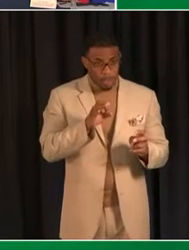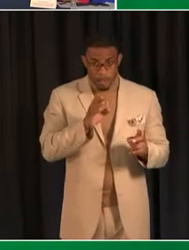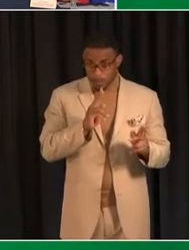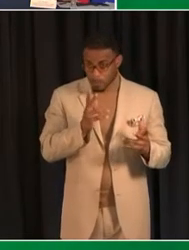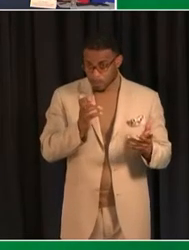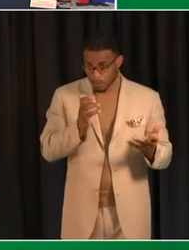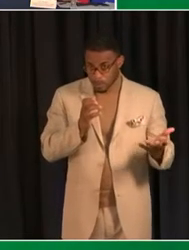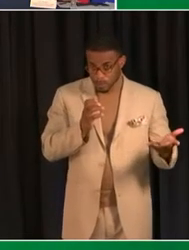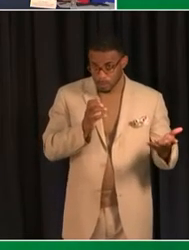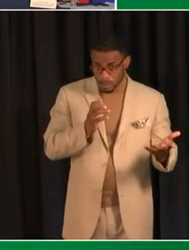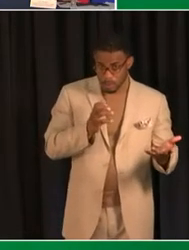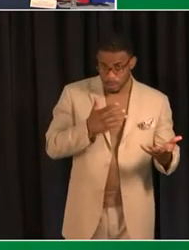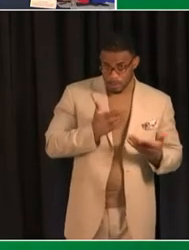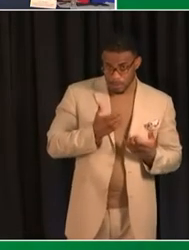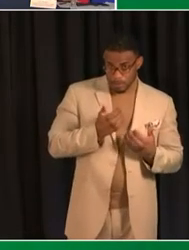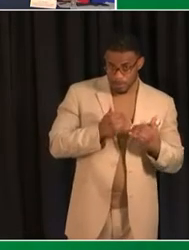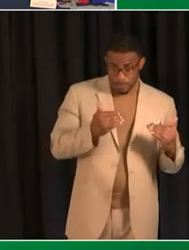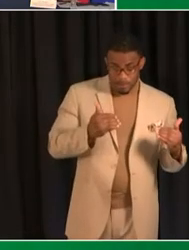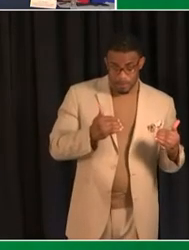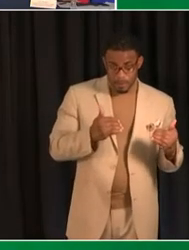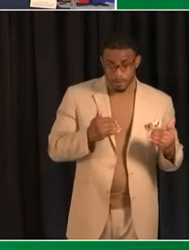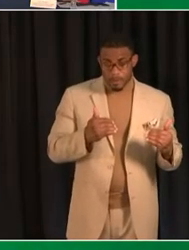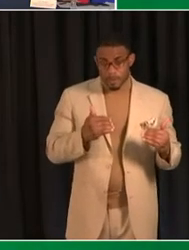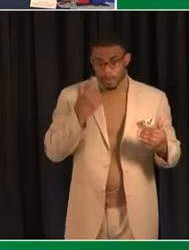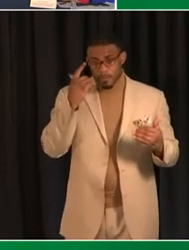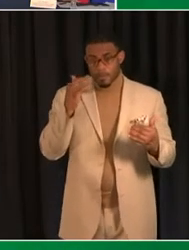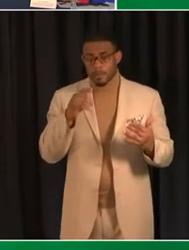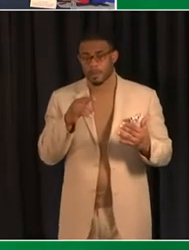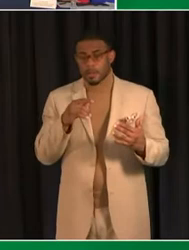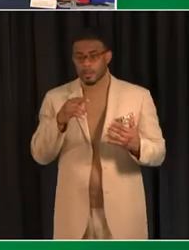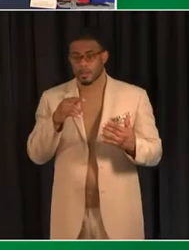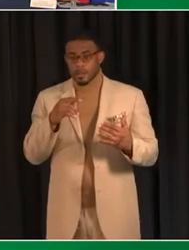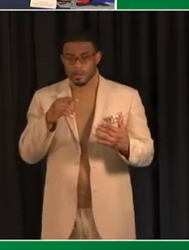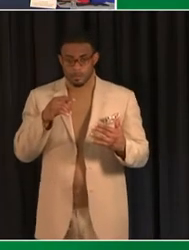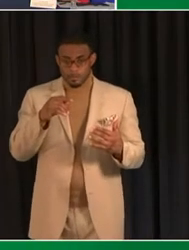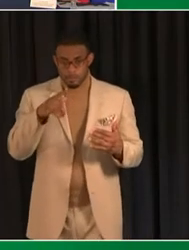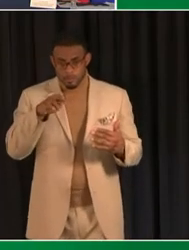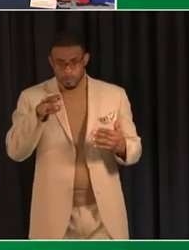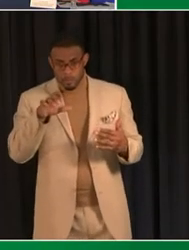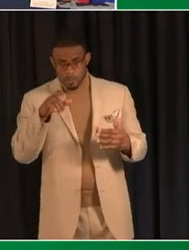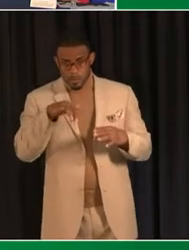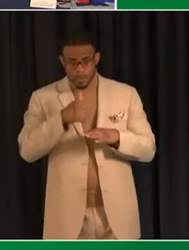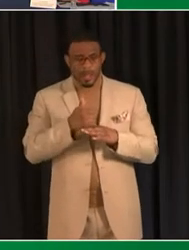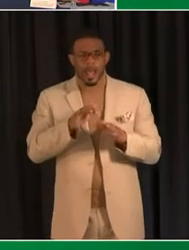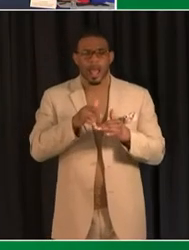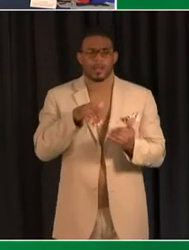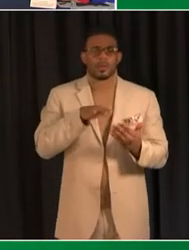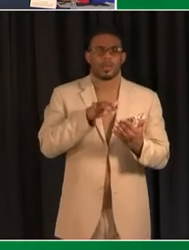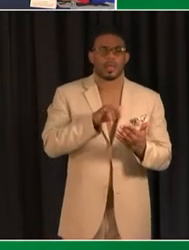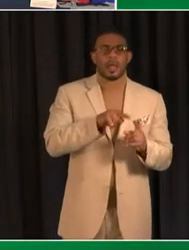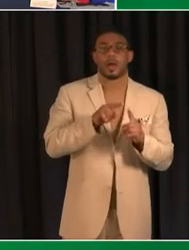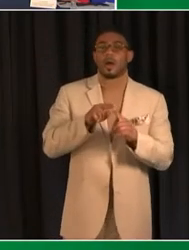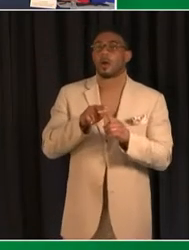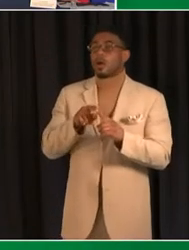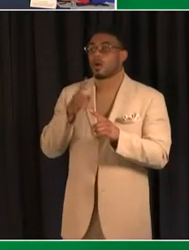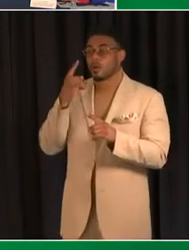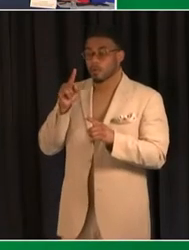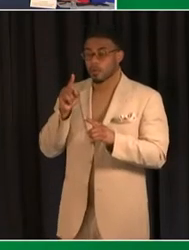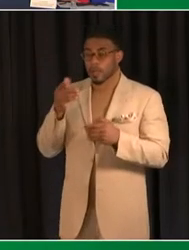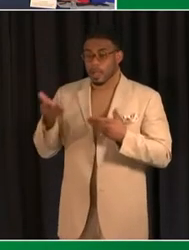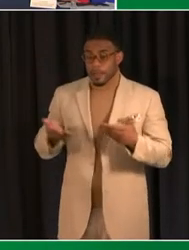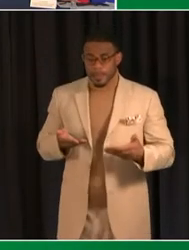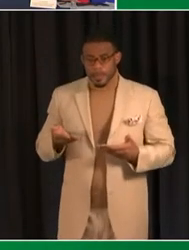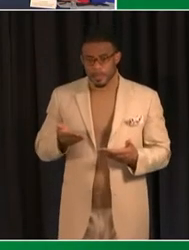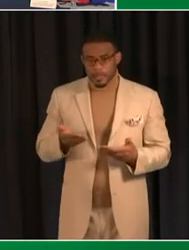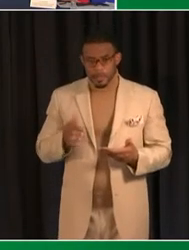of folks wanting that confidence, level of confidence in terms of the protocols that are in place. So how do you approach that? And then also